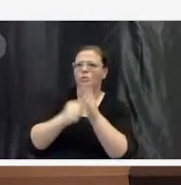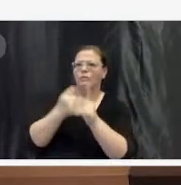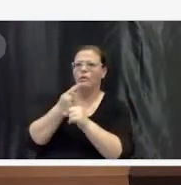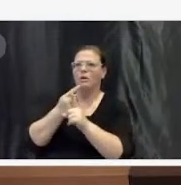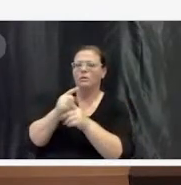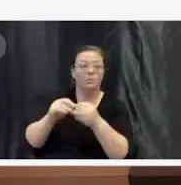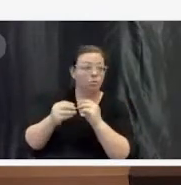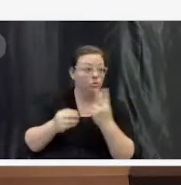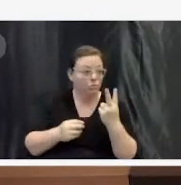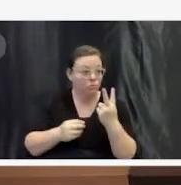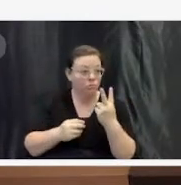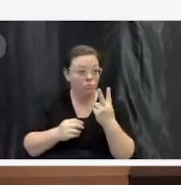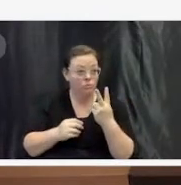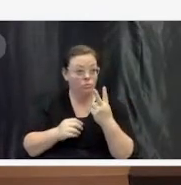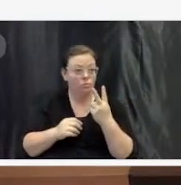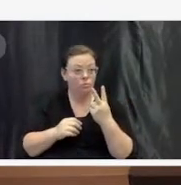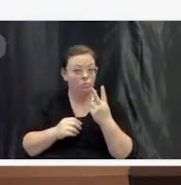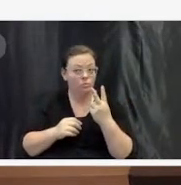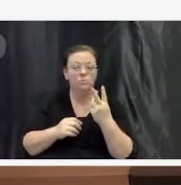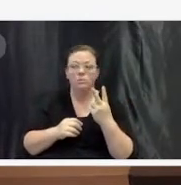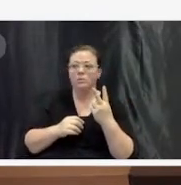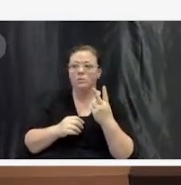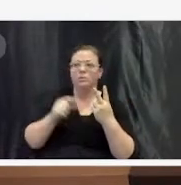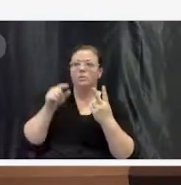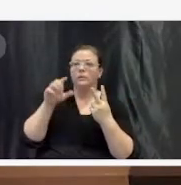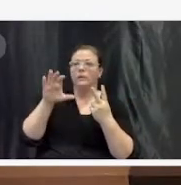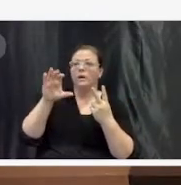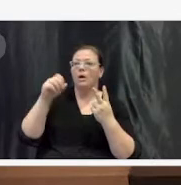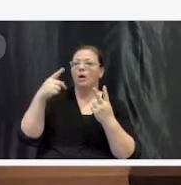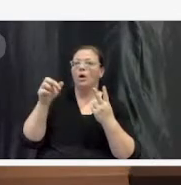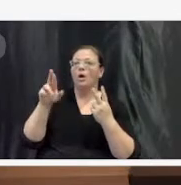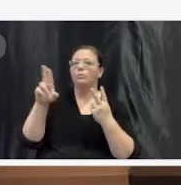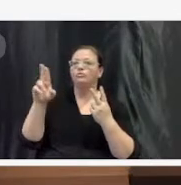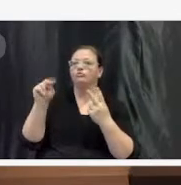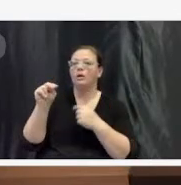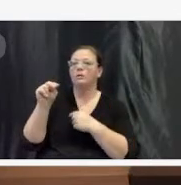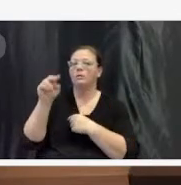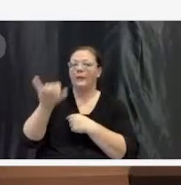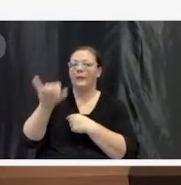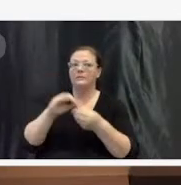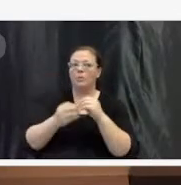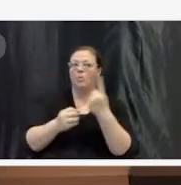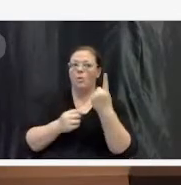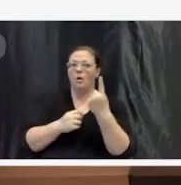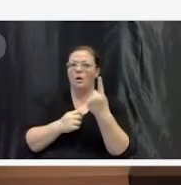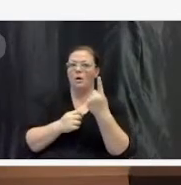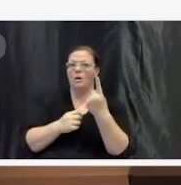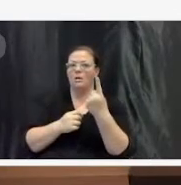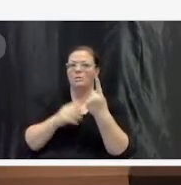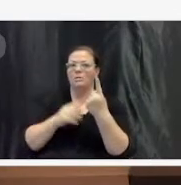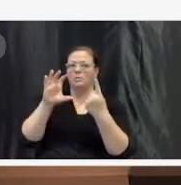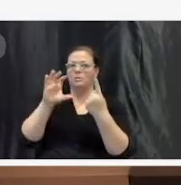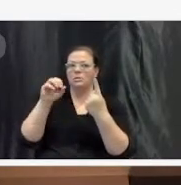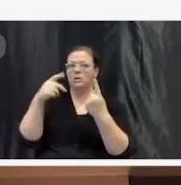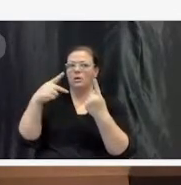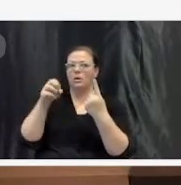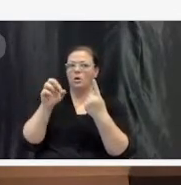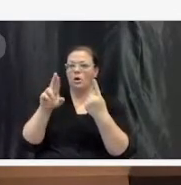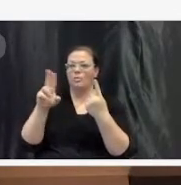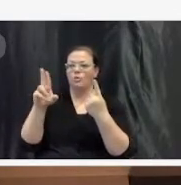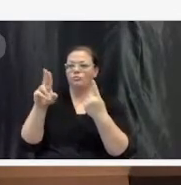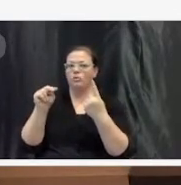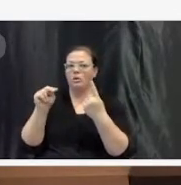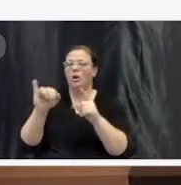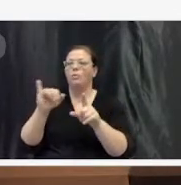2, The Copper Run? that's, Item 1 is Copper Run. Okay,